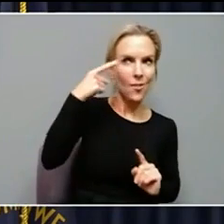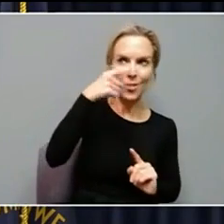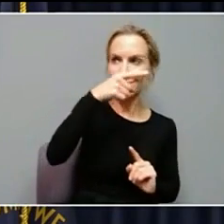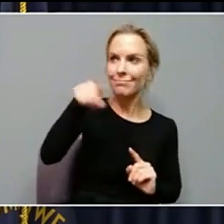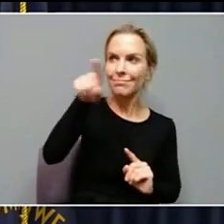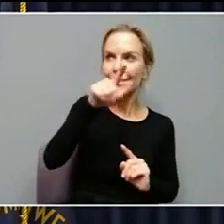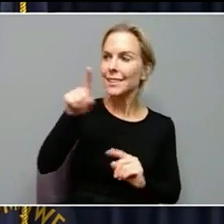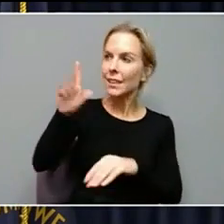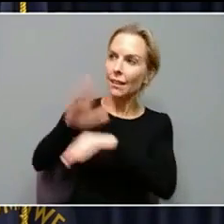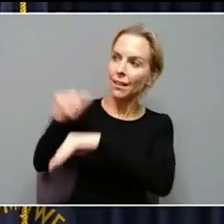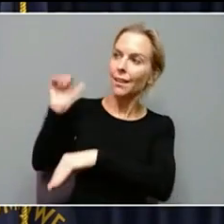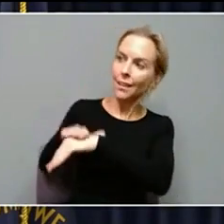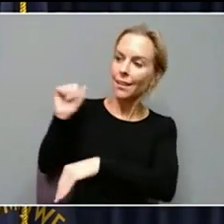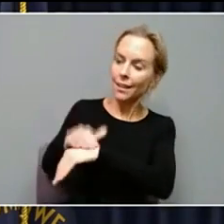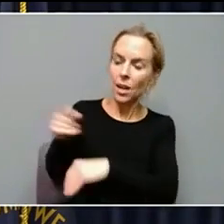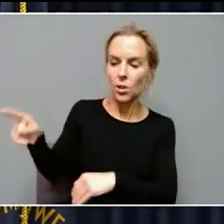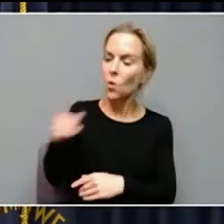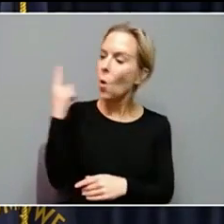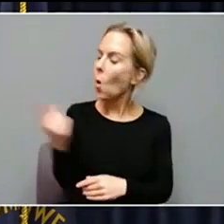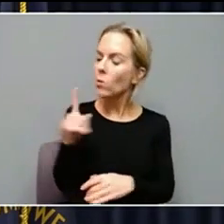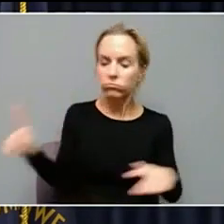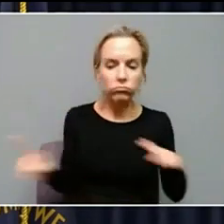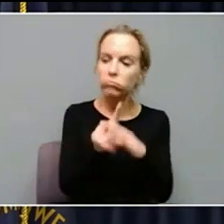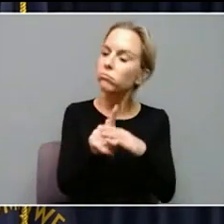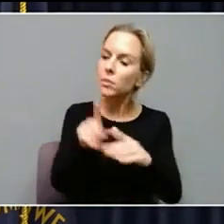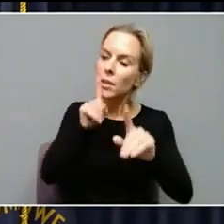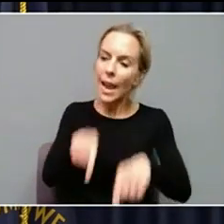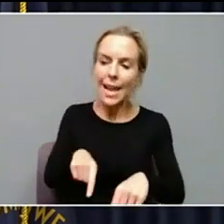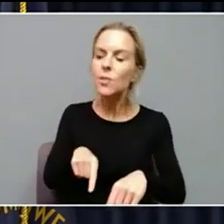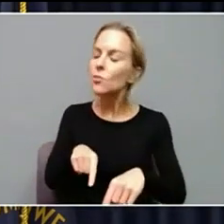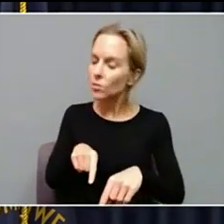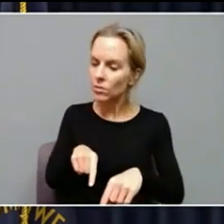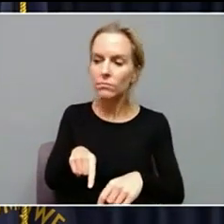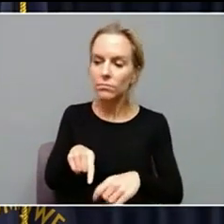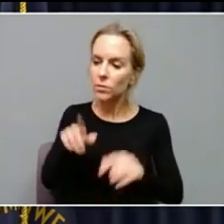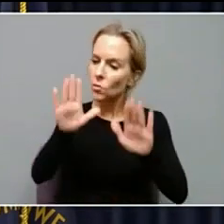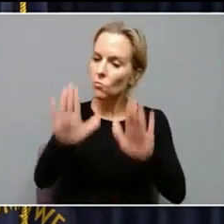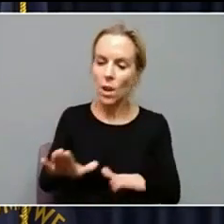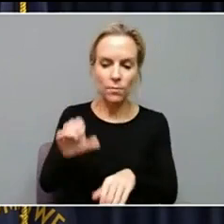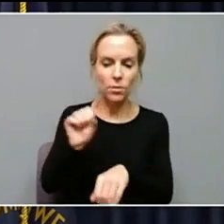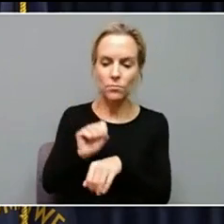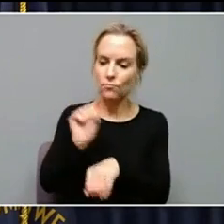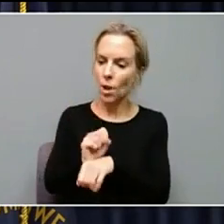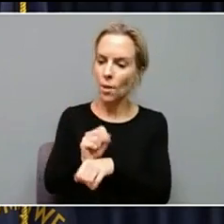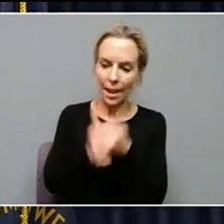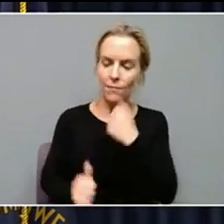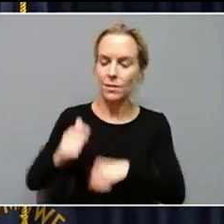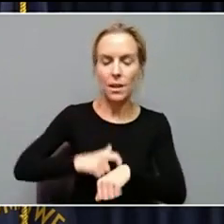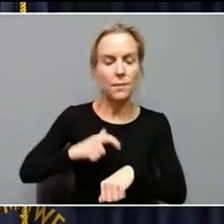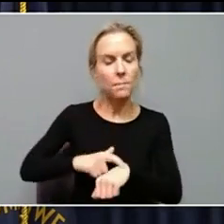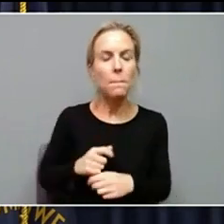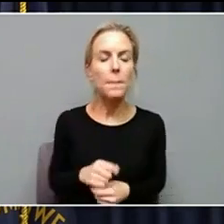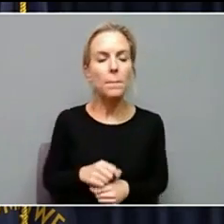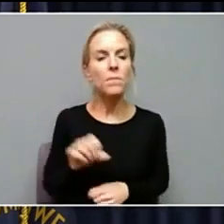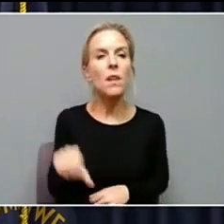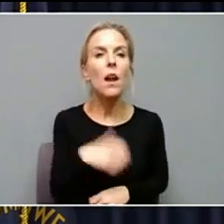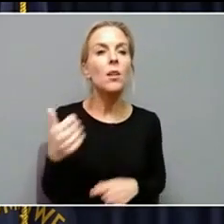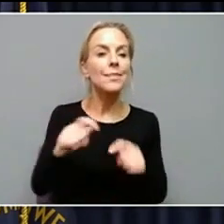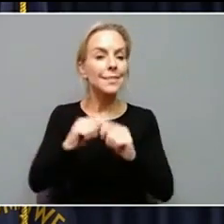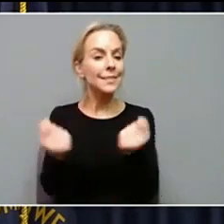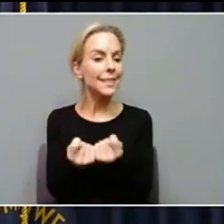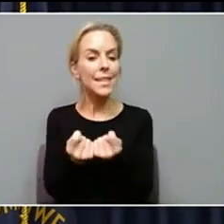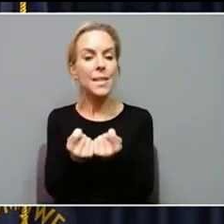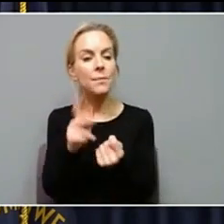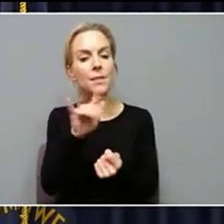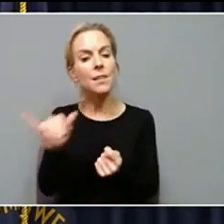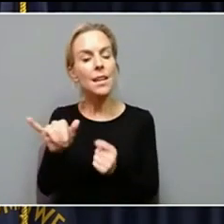to, and you answer the call and do an incredible job each time. Our other Team Kentucky All-Stars today,